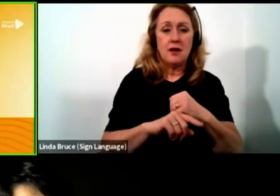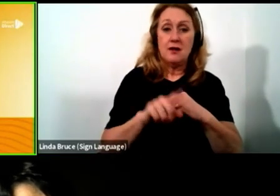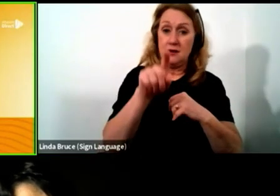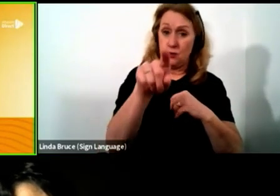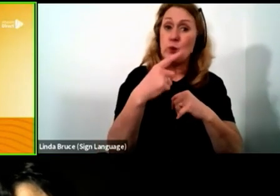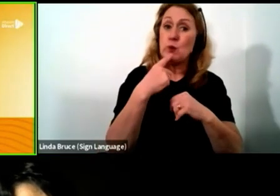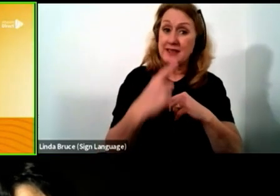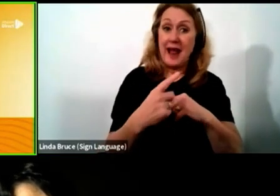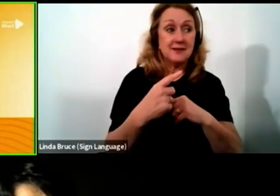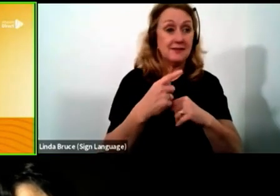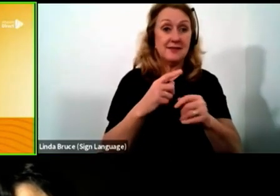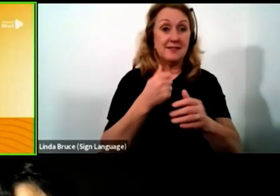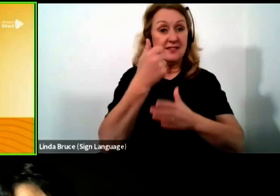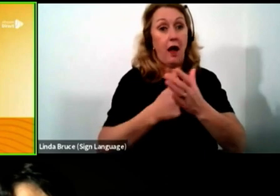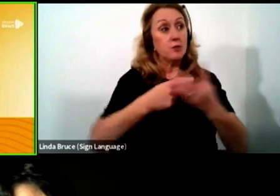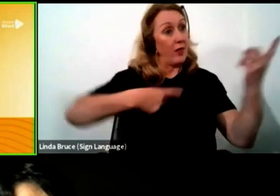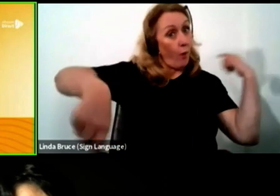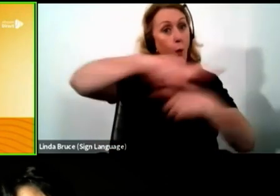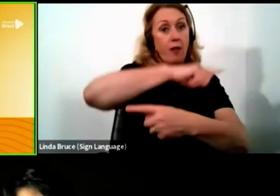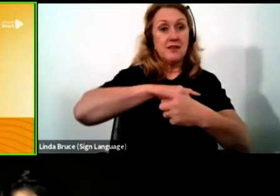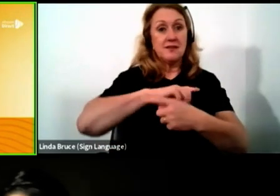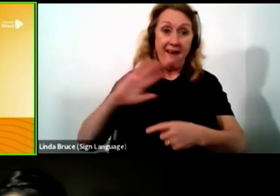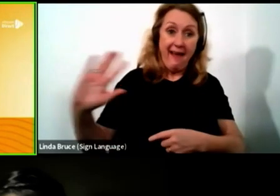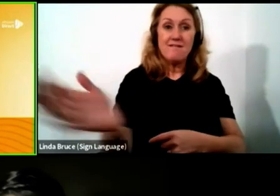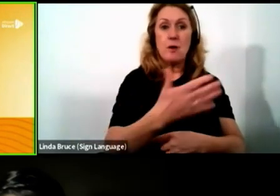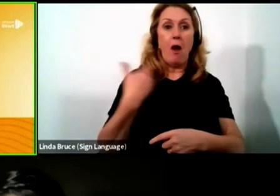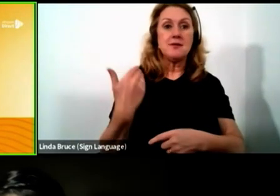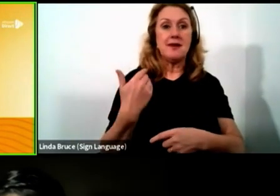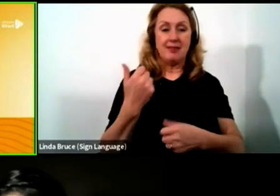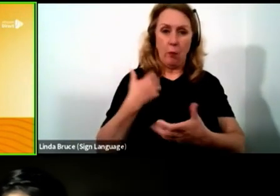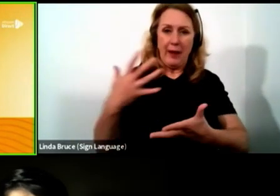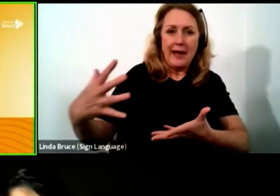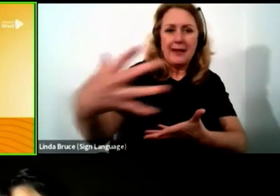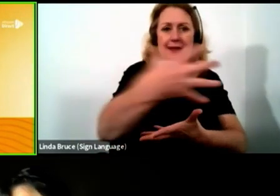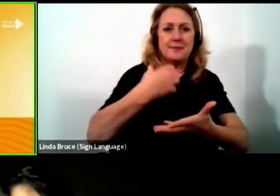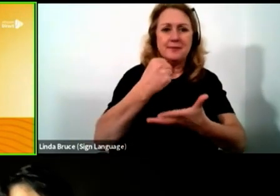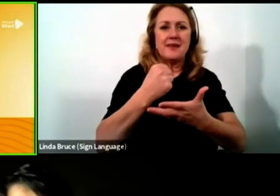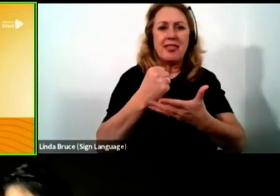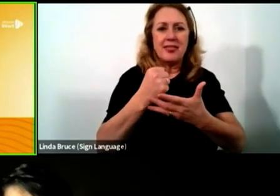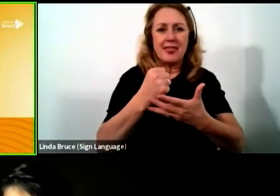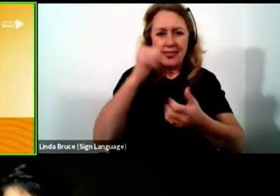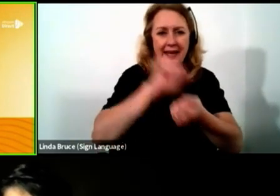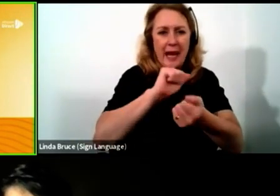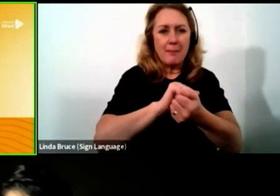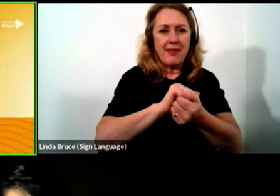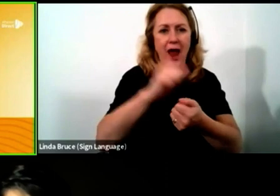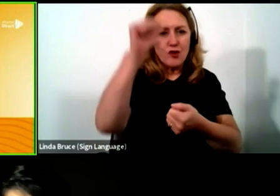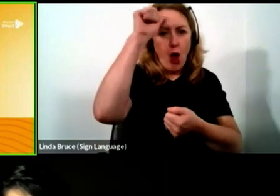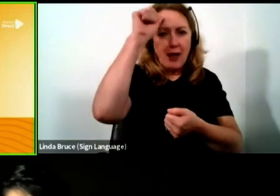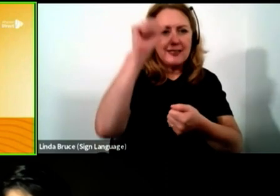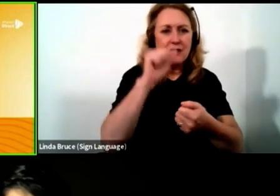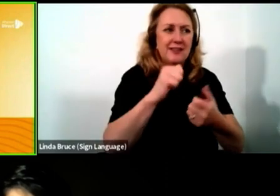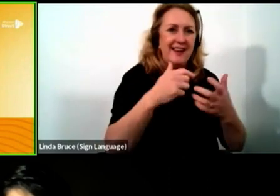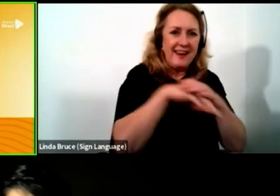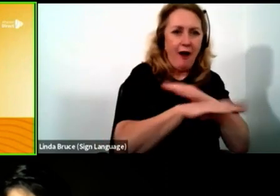saying this begins with every single one of us. We begin by making sure that we capture that knowledge before we lose our libraries, in our homes, in our